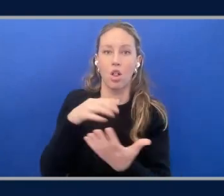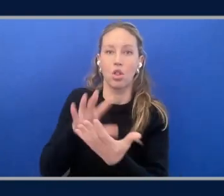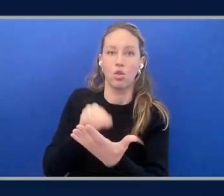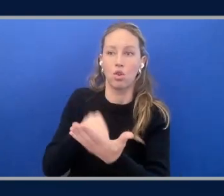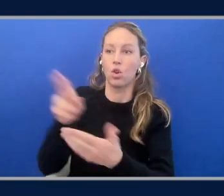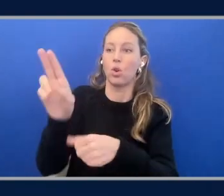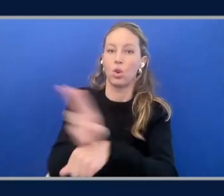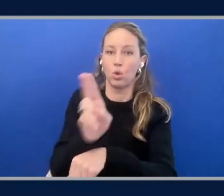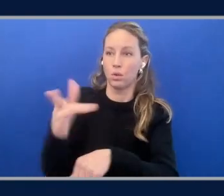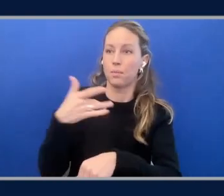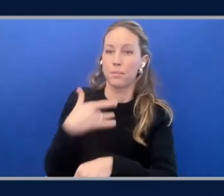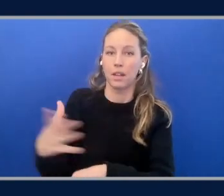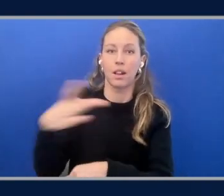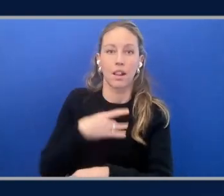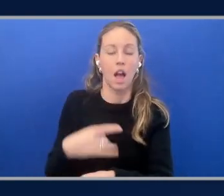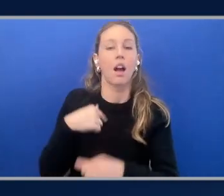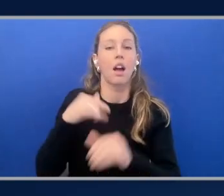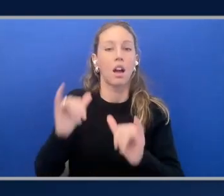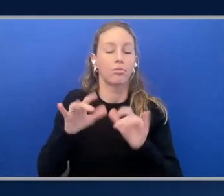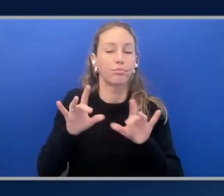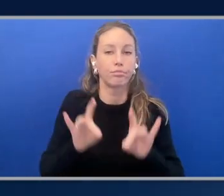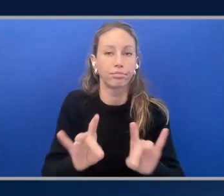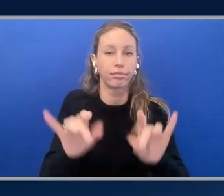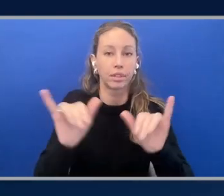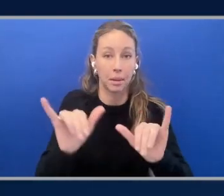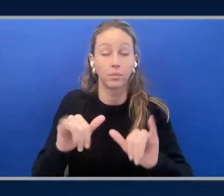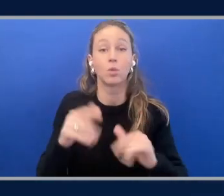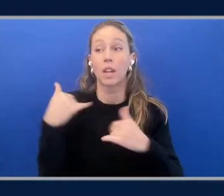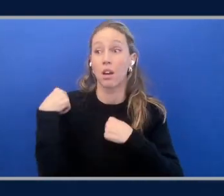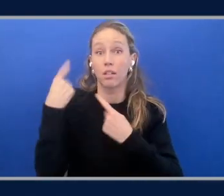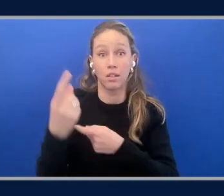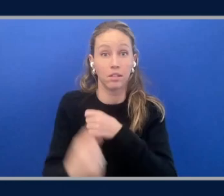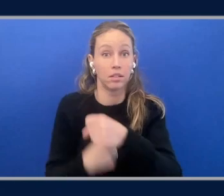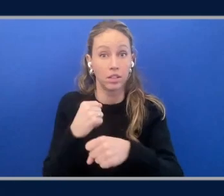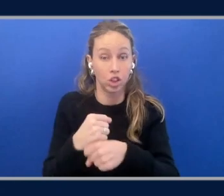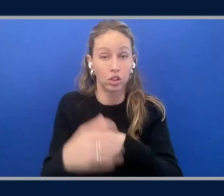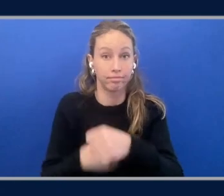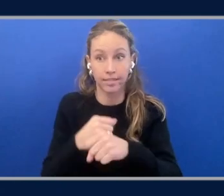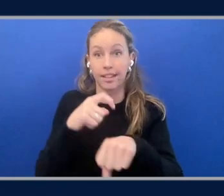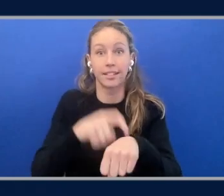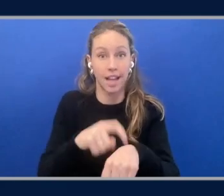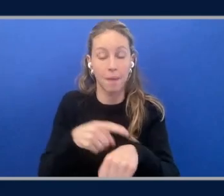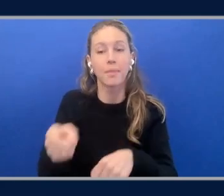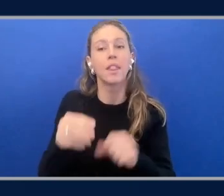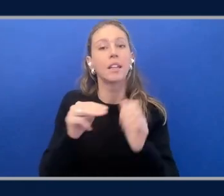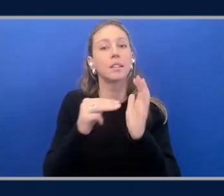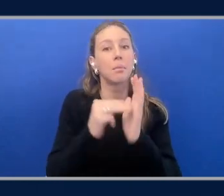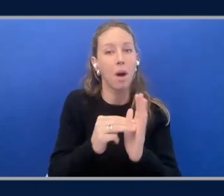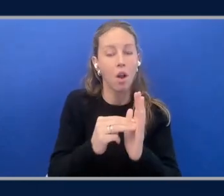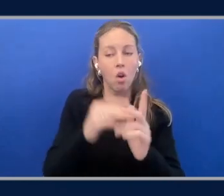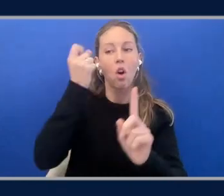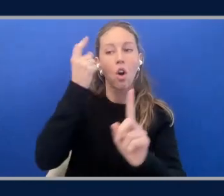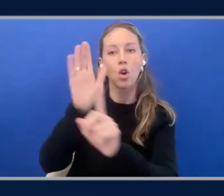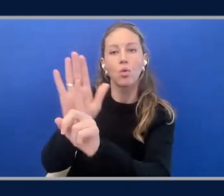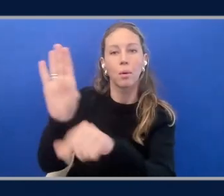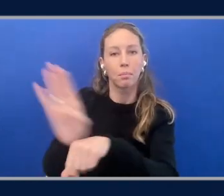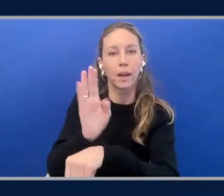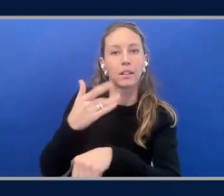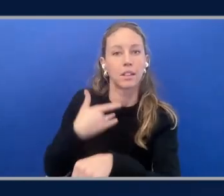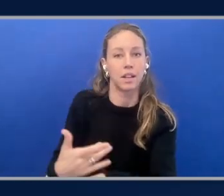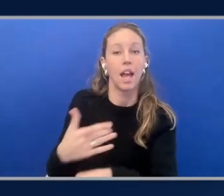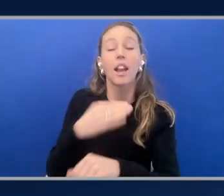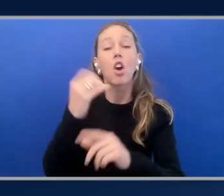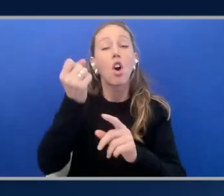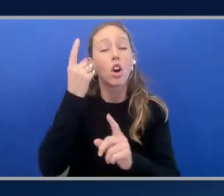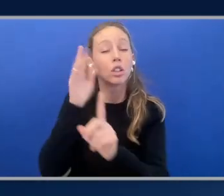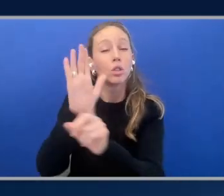well. And so over time, this intelligence starts to understand how your business works, and it understands the context